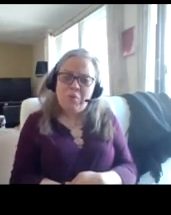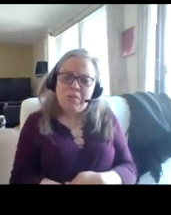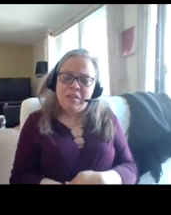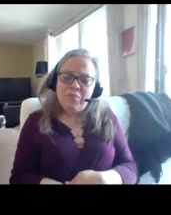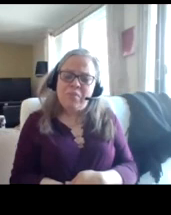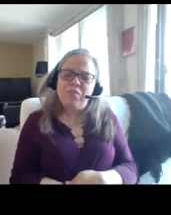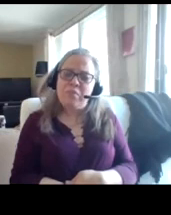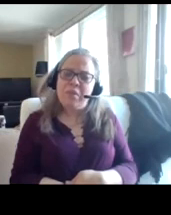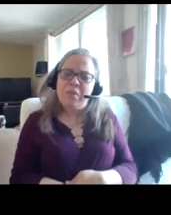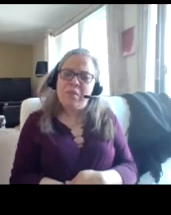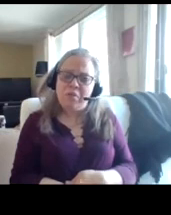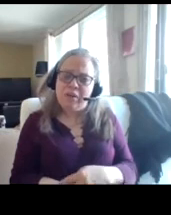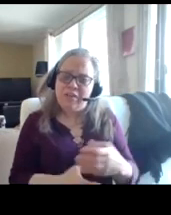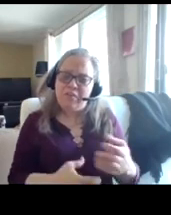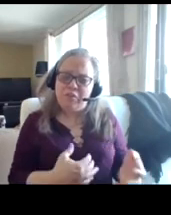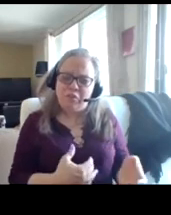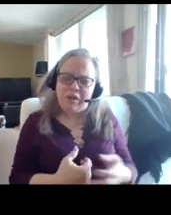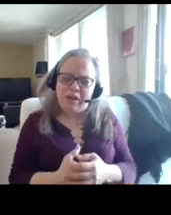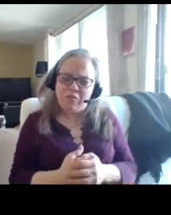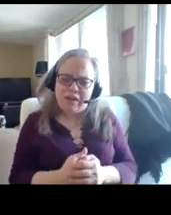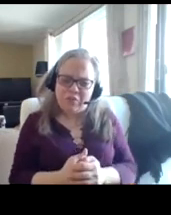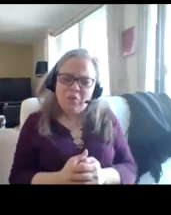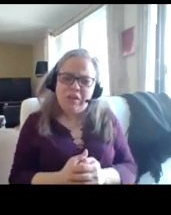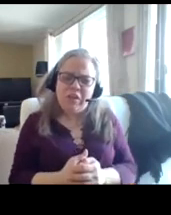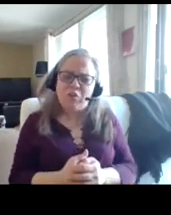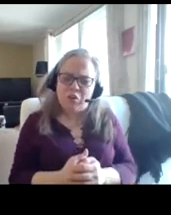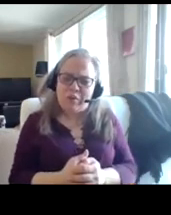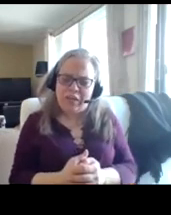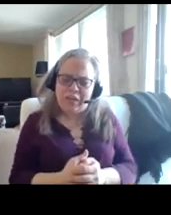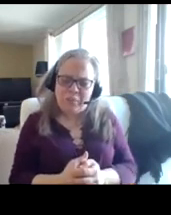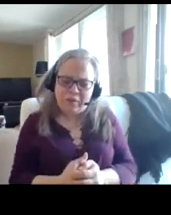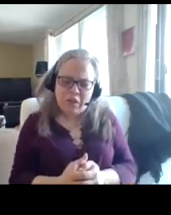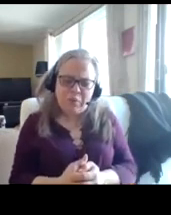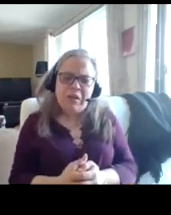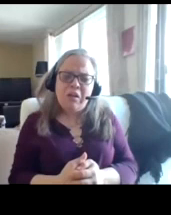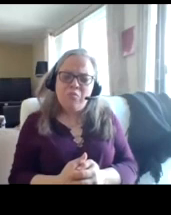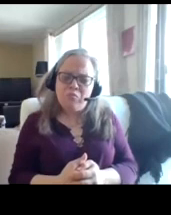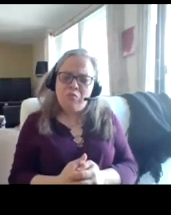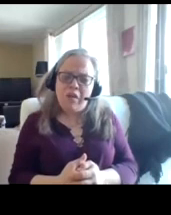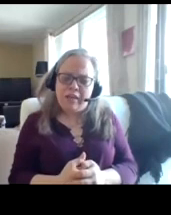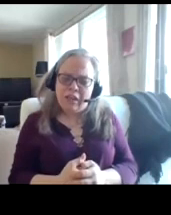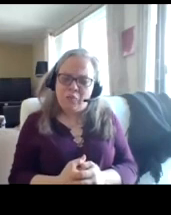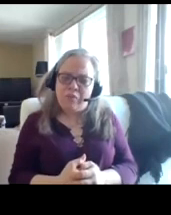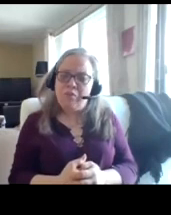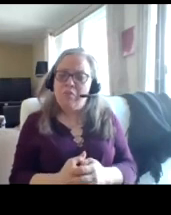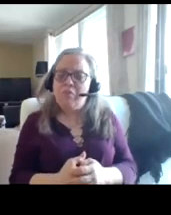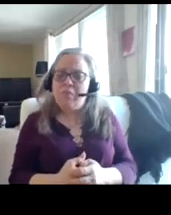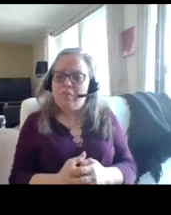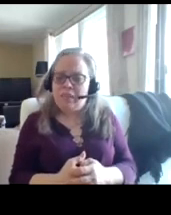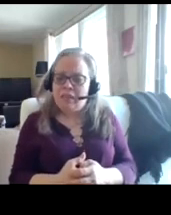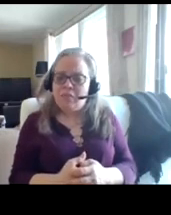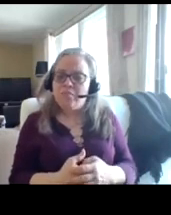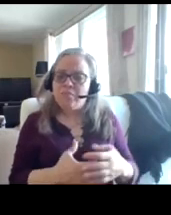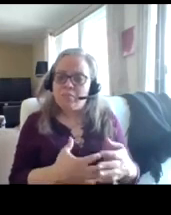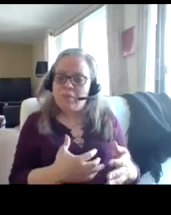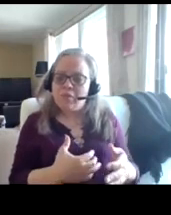Paratranspo. So there's an opportunity if your ride arrives early or you're waiting to get picked up. Again, with